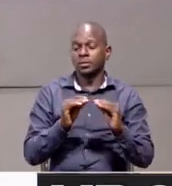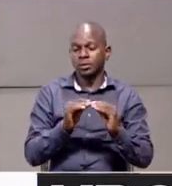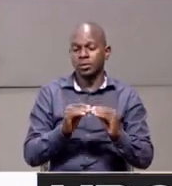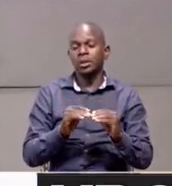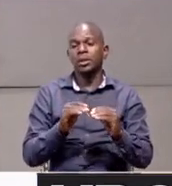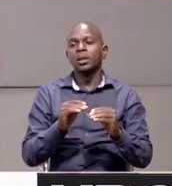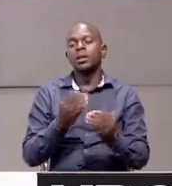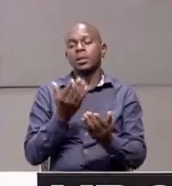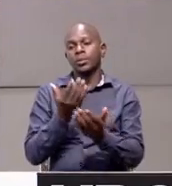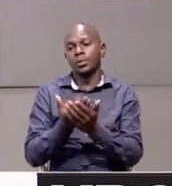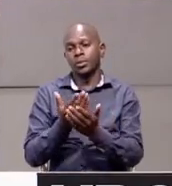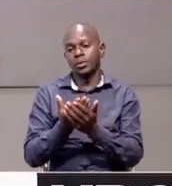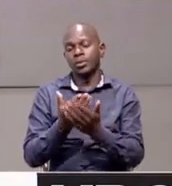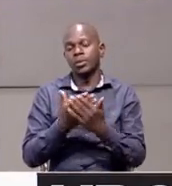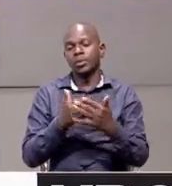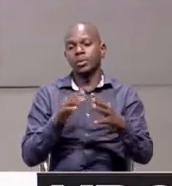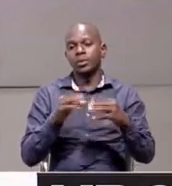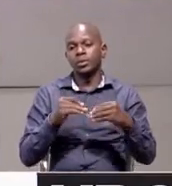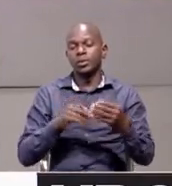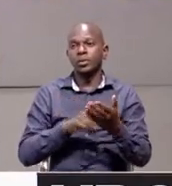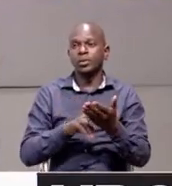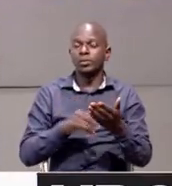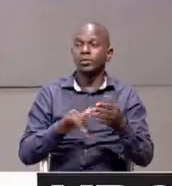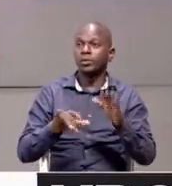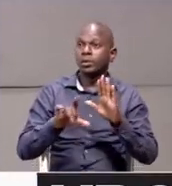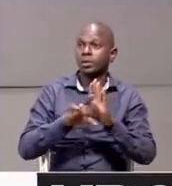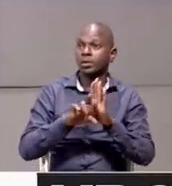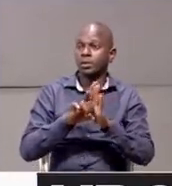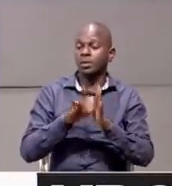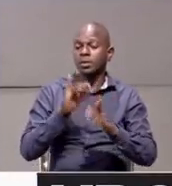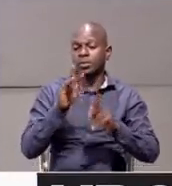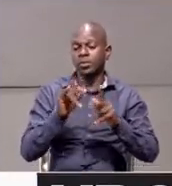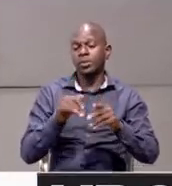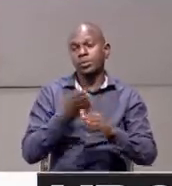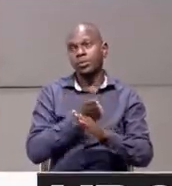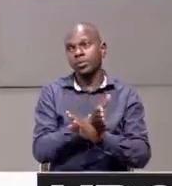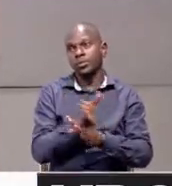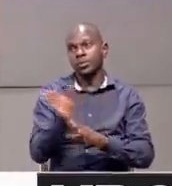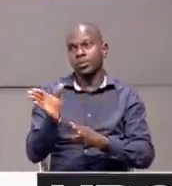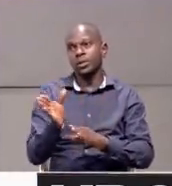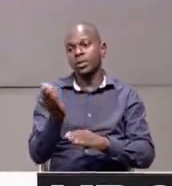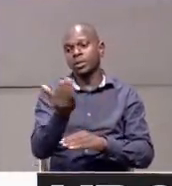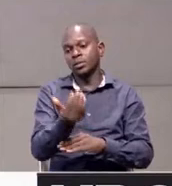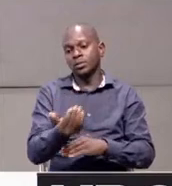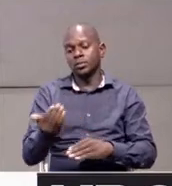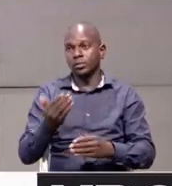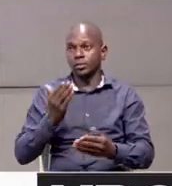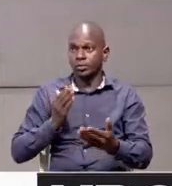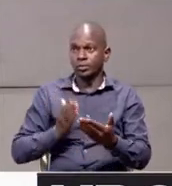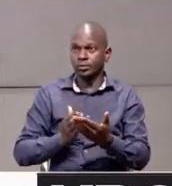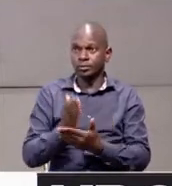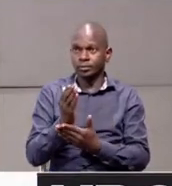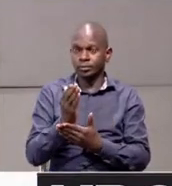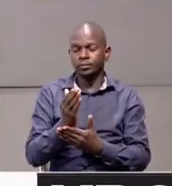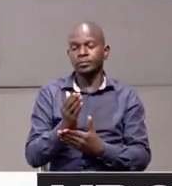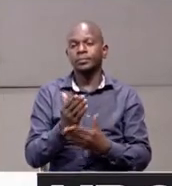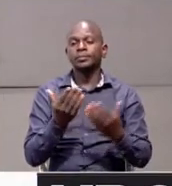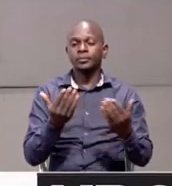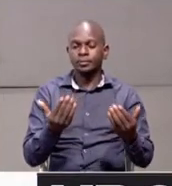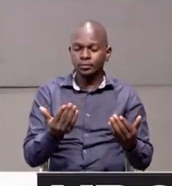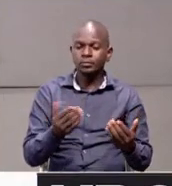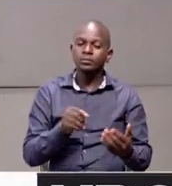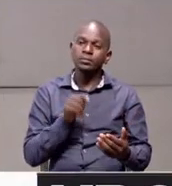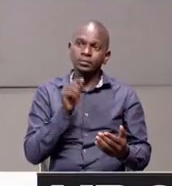Kiza urged them to embrace the use of the law against people who violate children's rights. Also noting that,